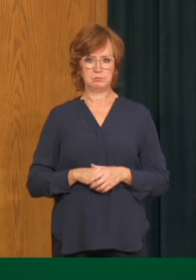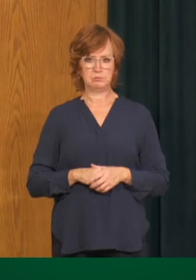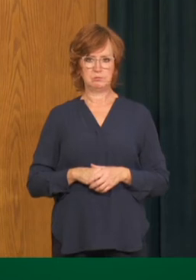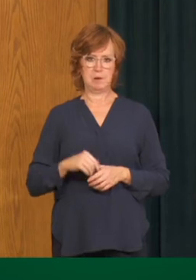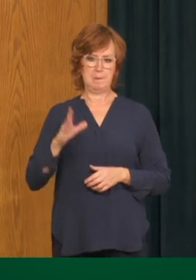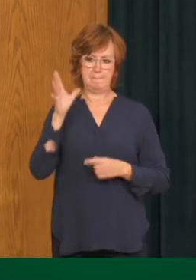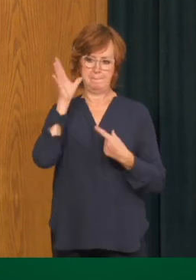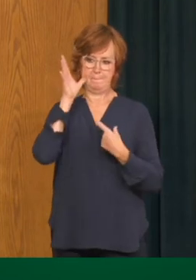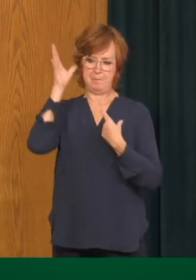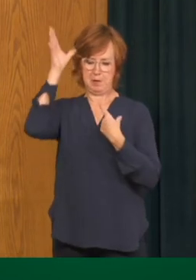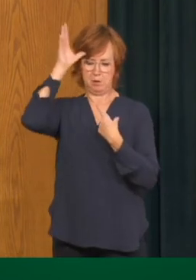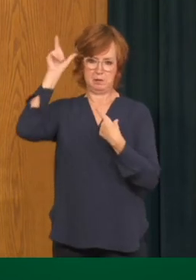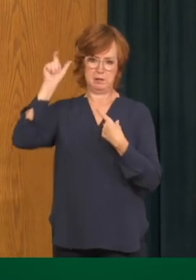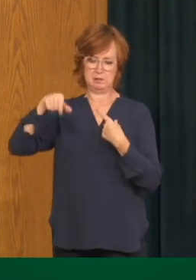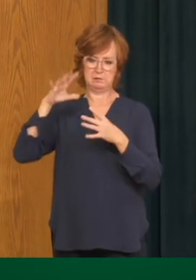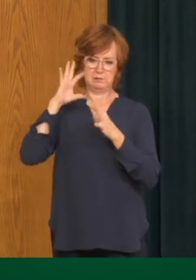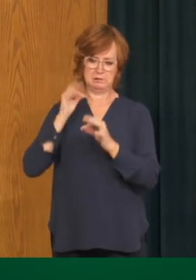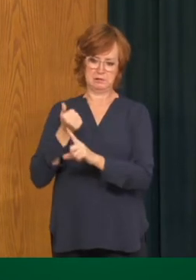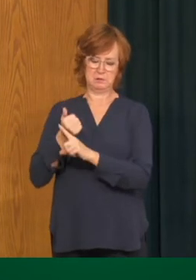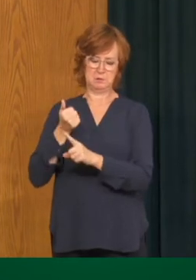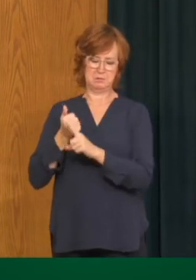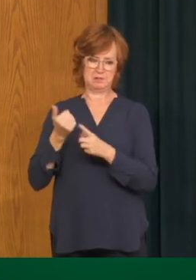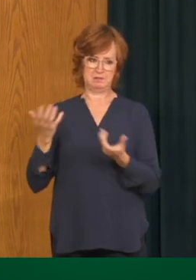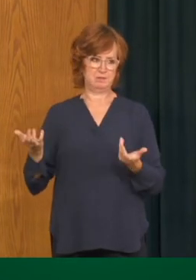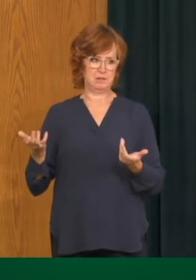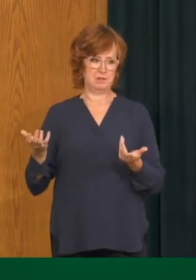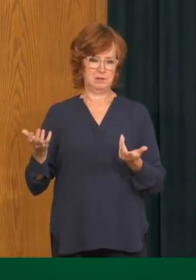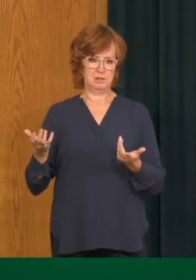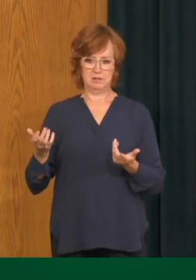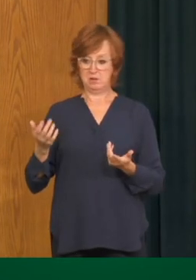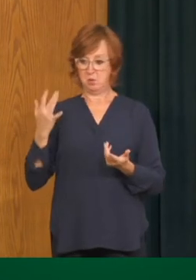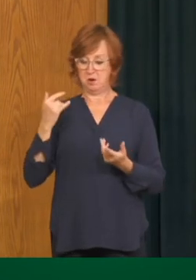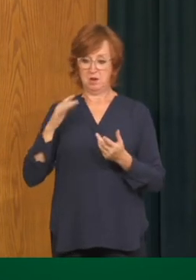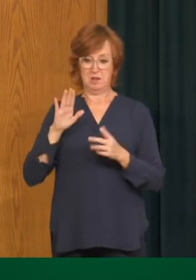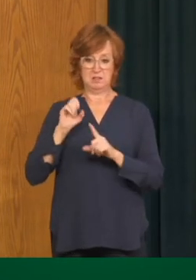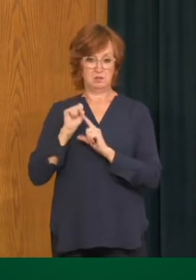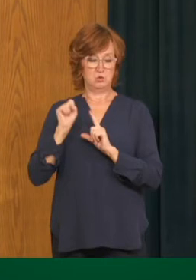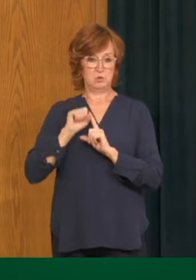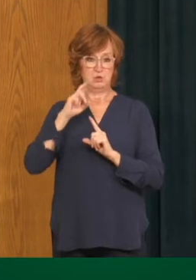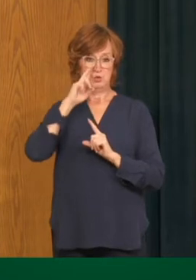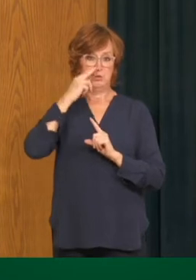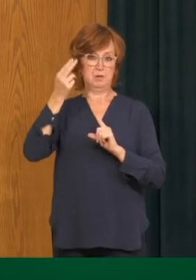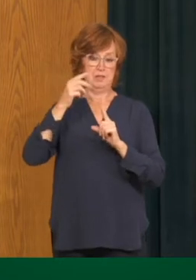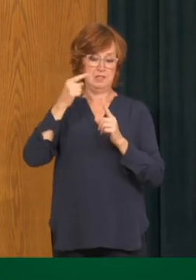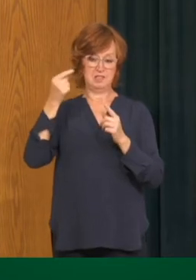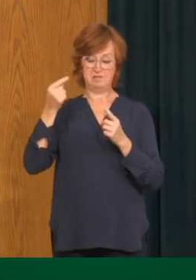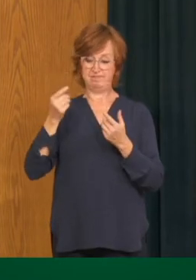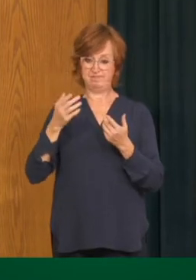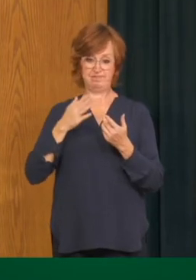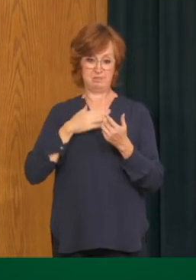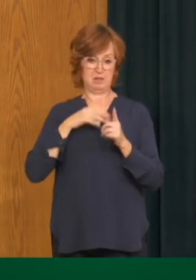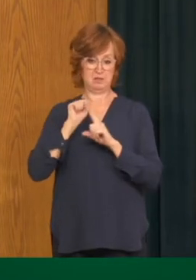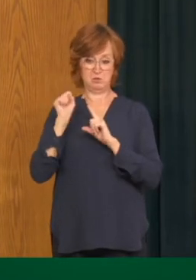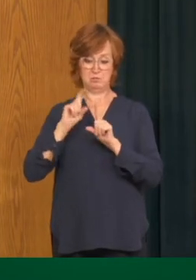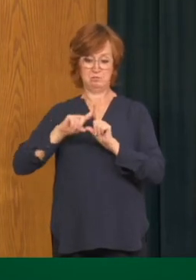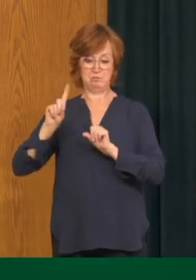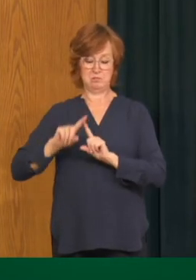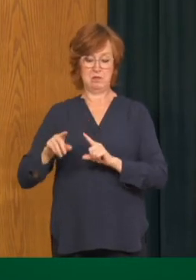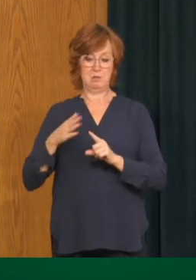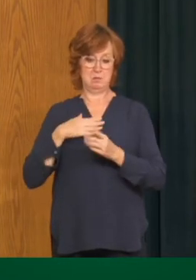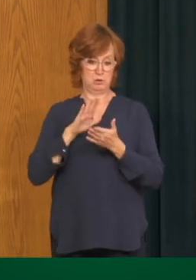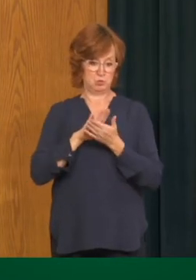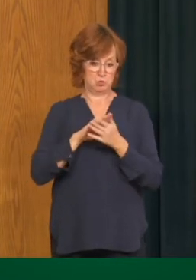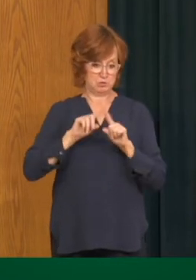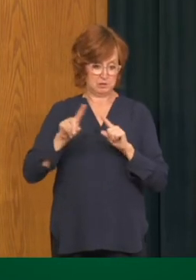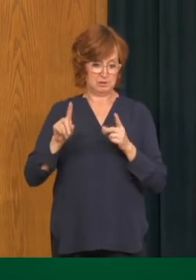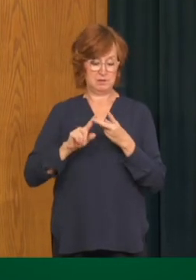can make, given their unique circumstances. Not only the school that they attend, which each one is a little bit different, but their personal